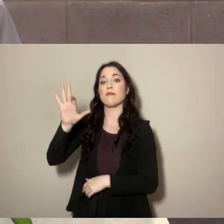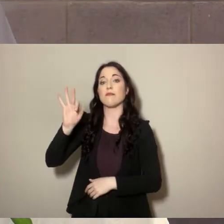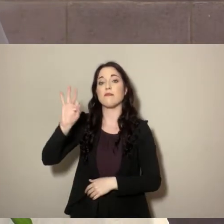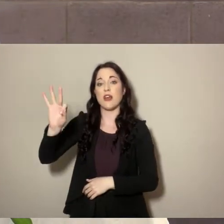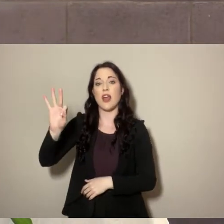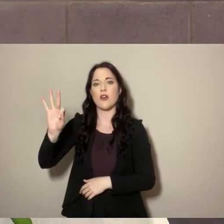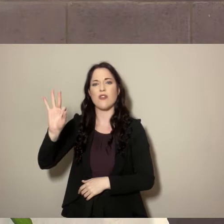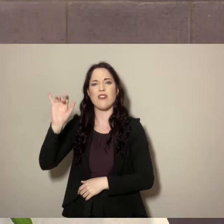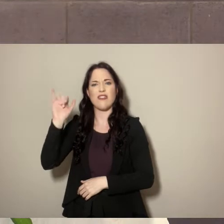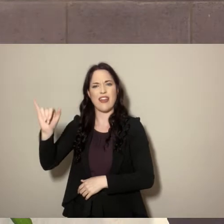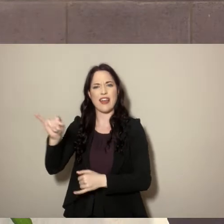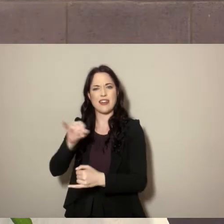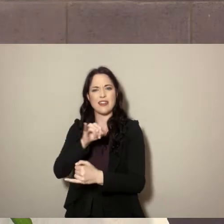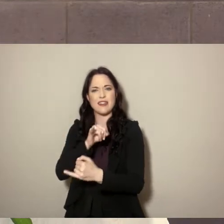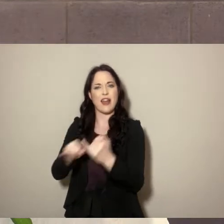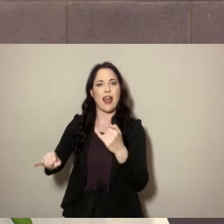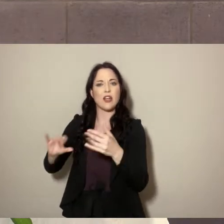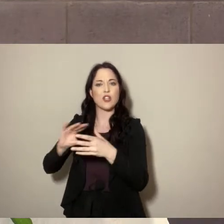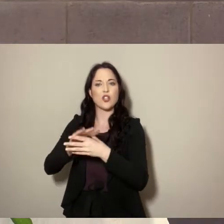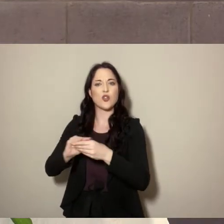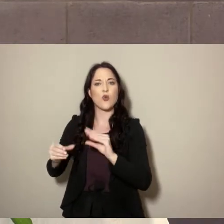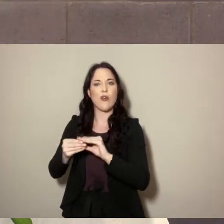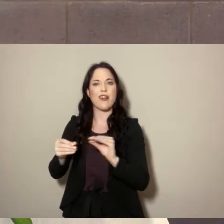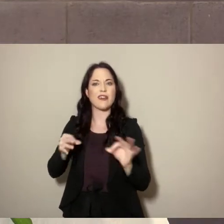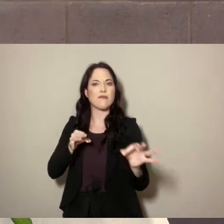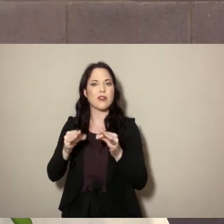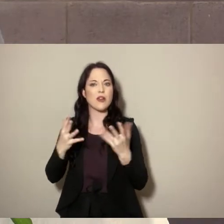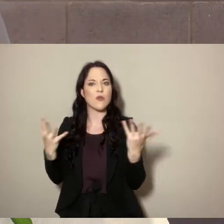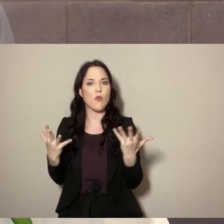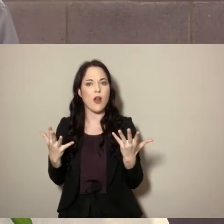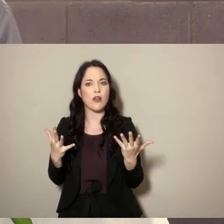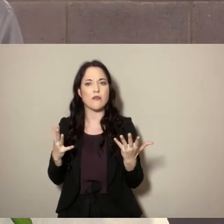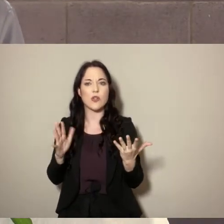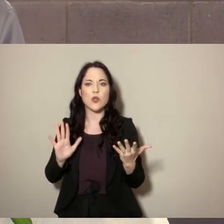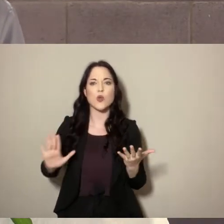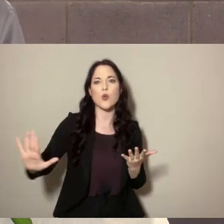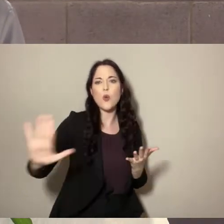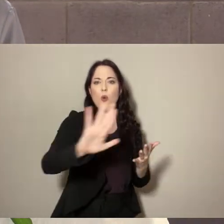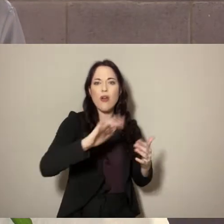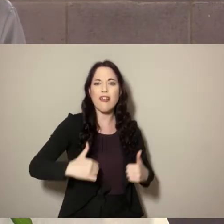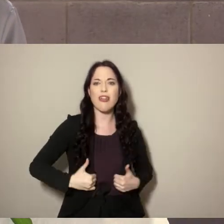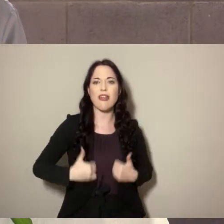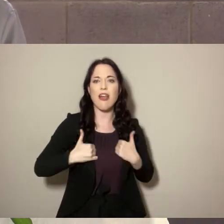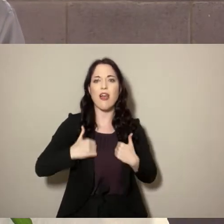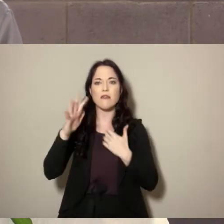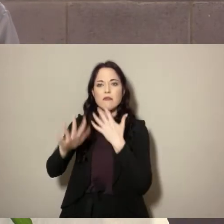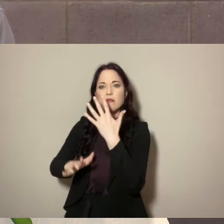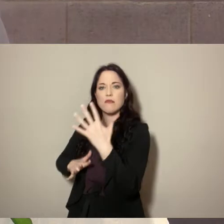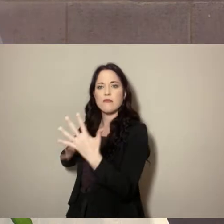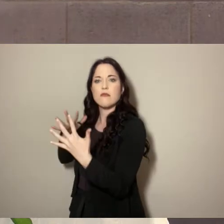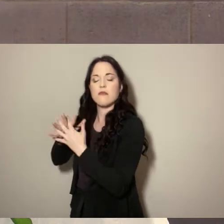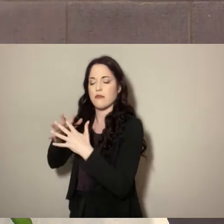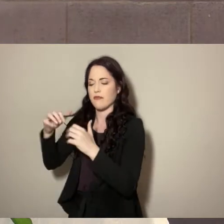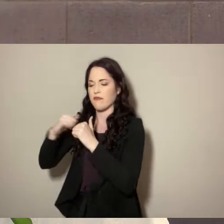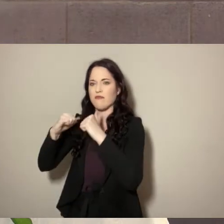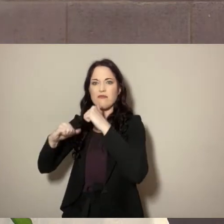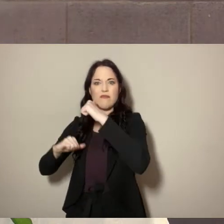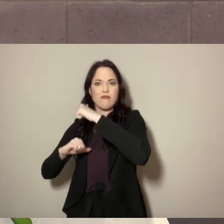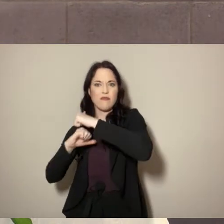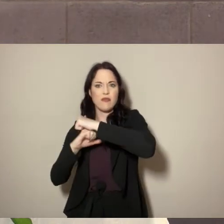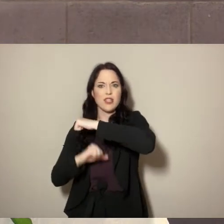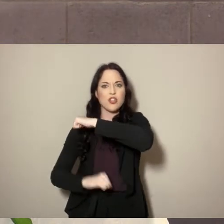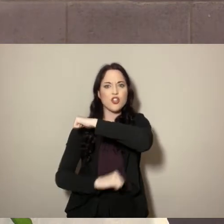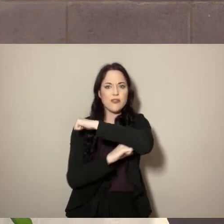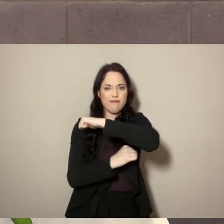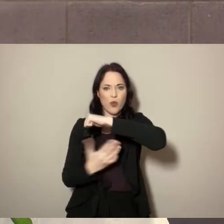The question is, how are we building our lives? With this closing story,